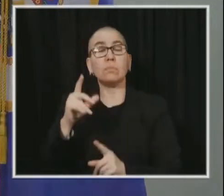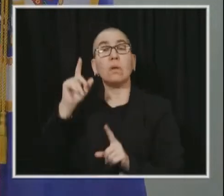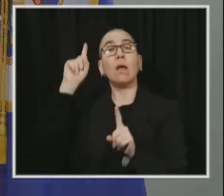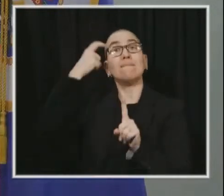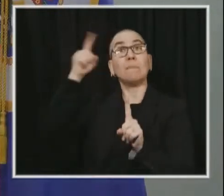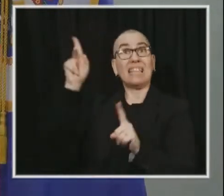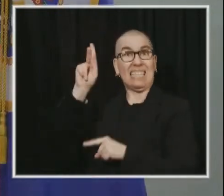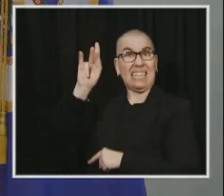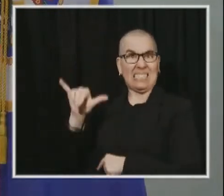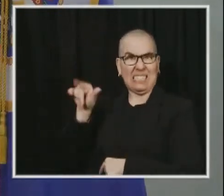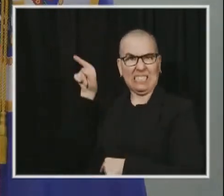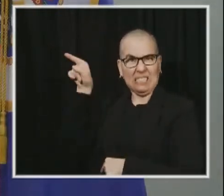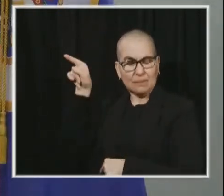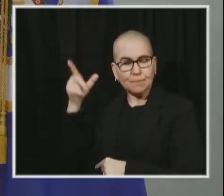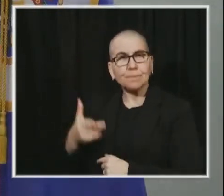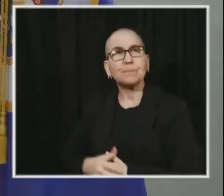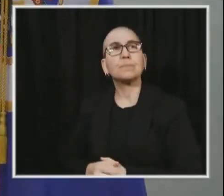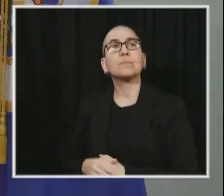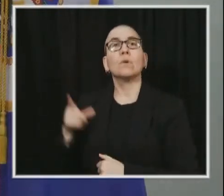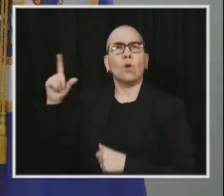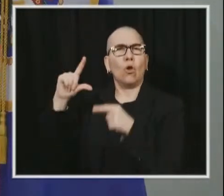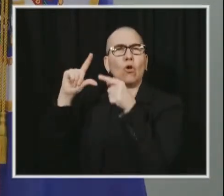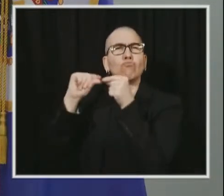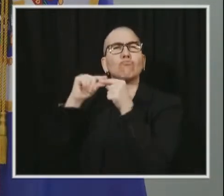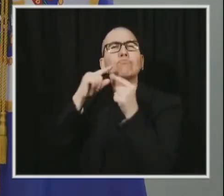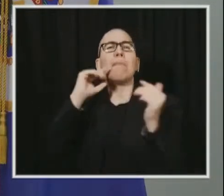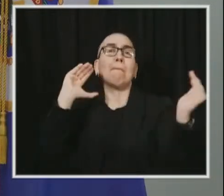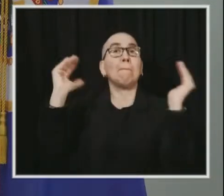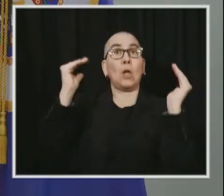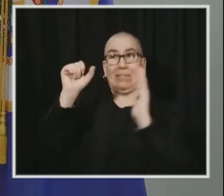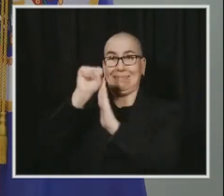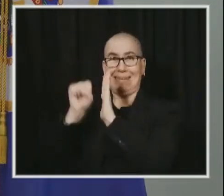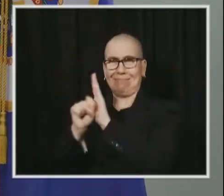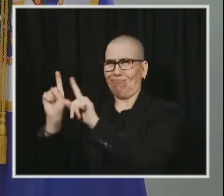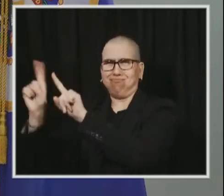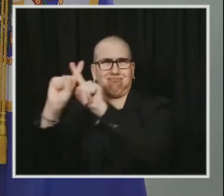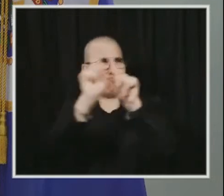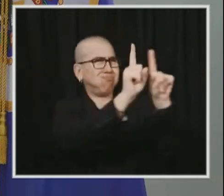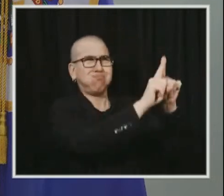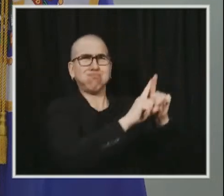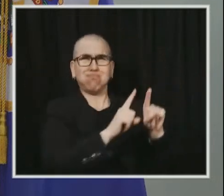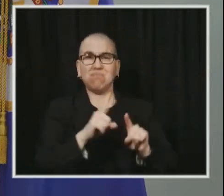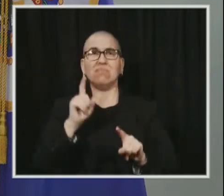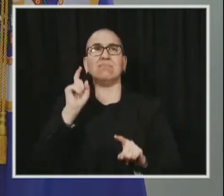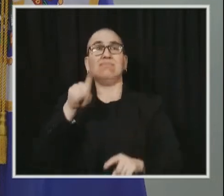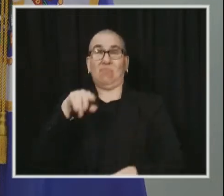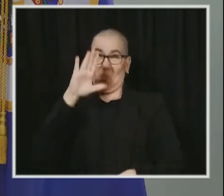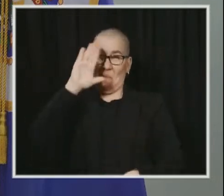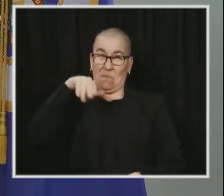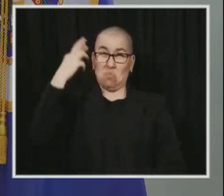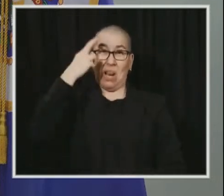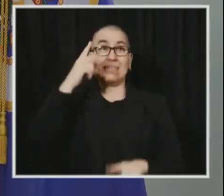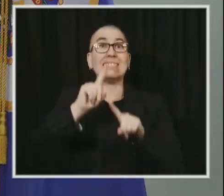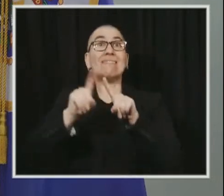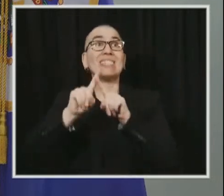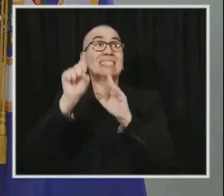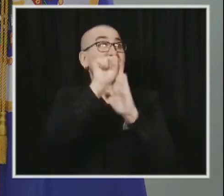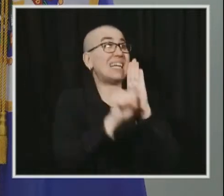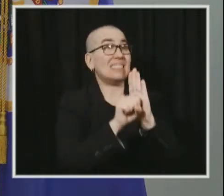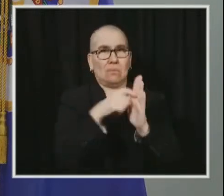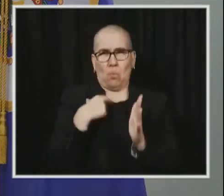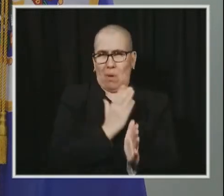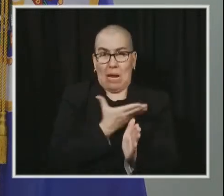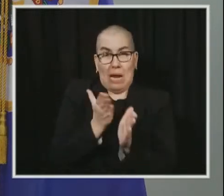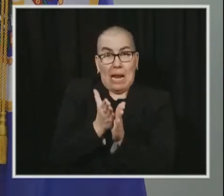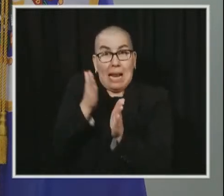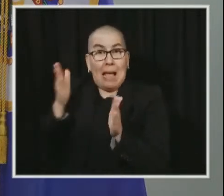he talked about as we measure with states, we've got to get to a point in this country where we realize every single one of our neighbors and every single one of our fellow Americans is part of